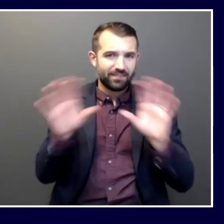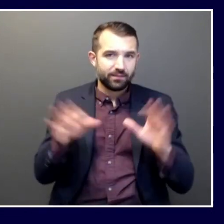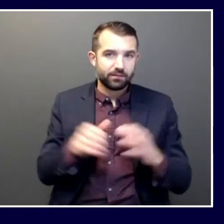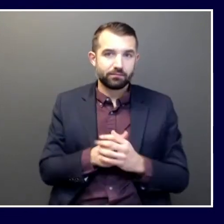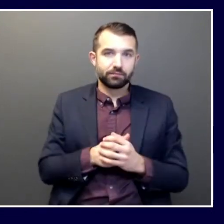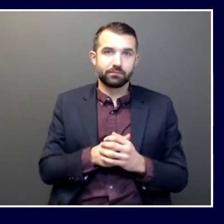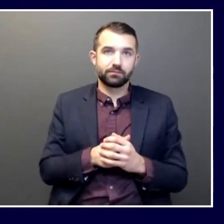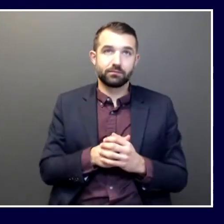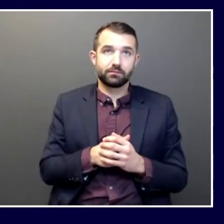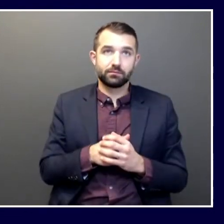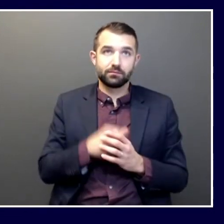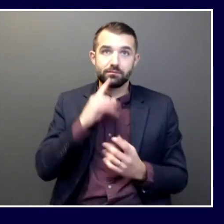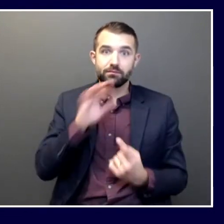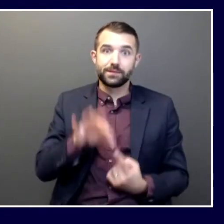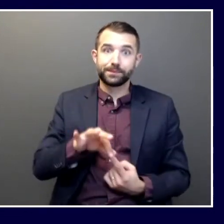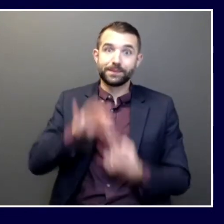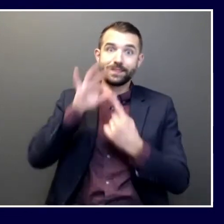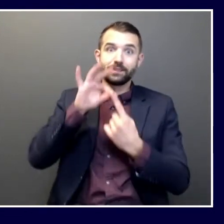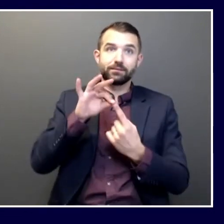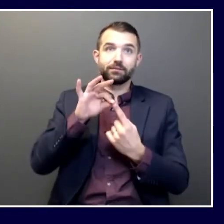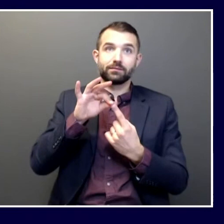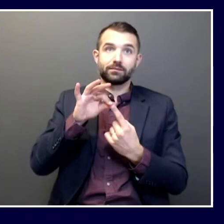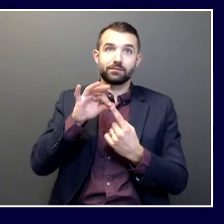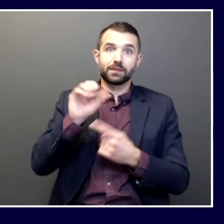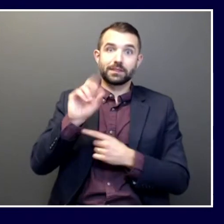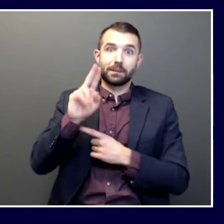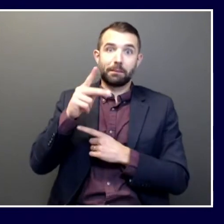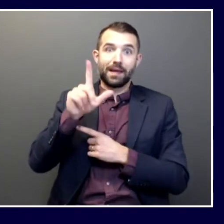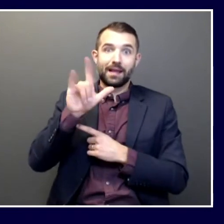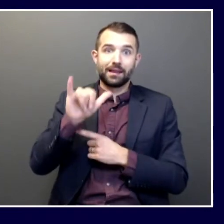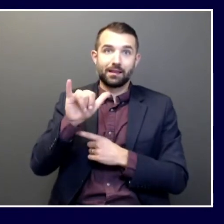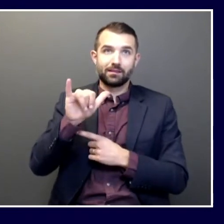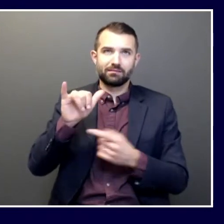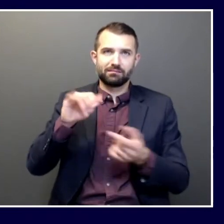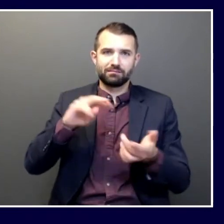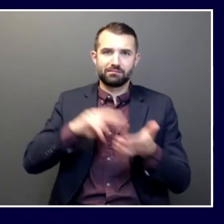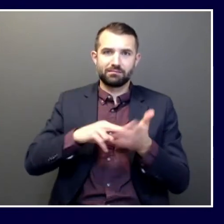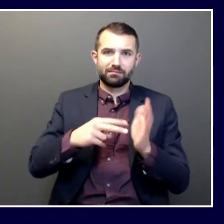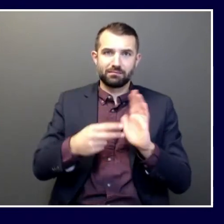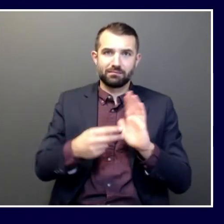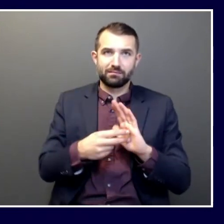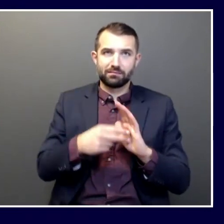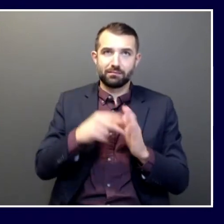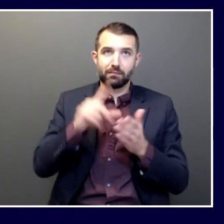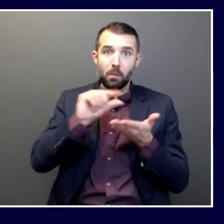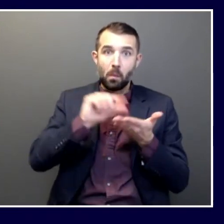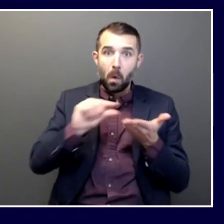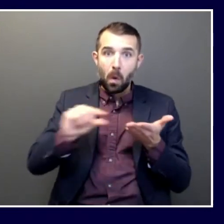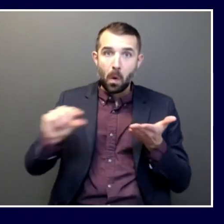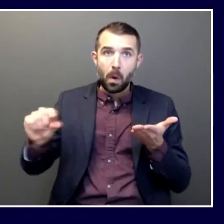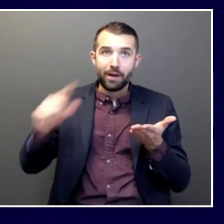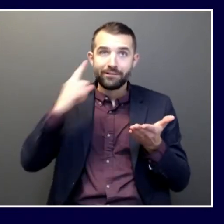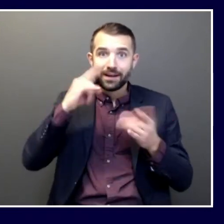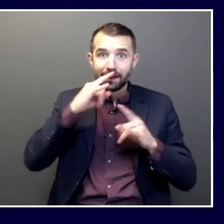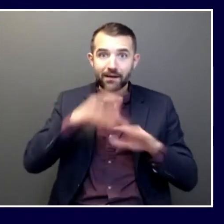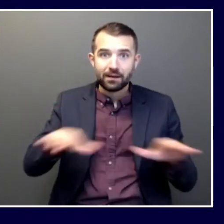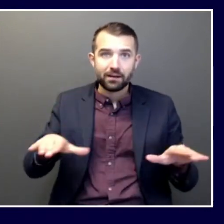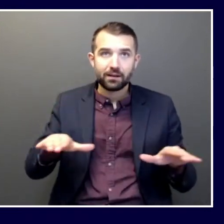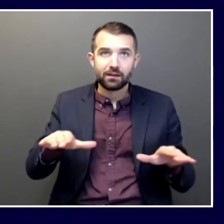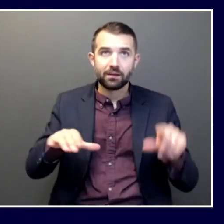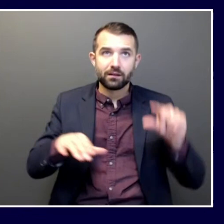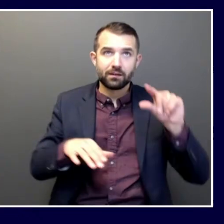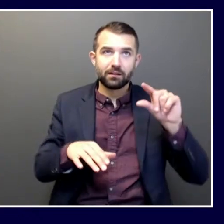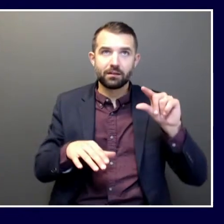vaccine itself, right? The smaller doses, yes. Yep. So the way that the distribution system for these vaccines